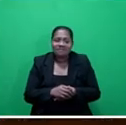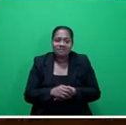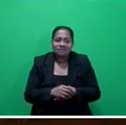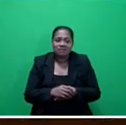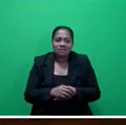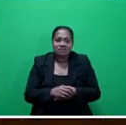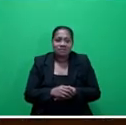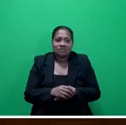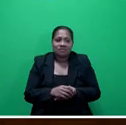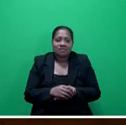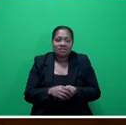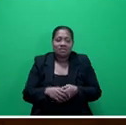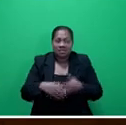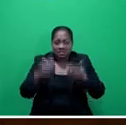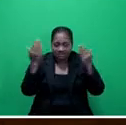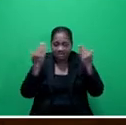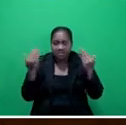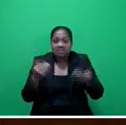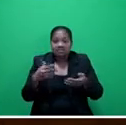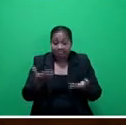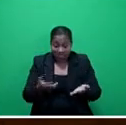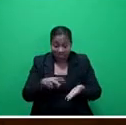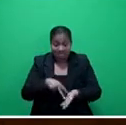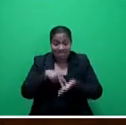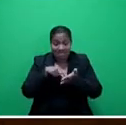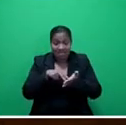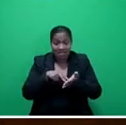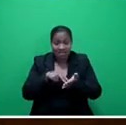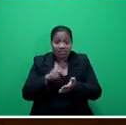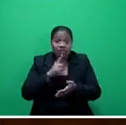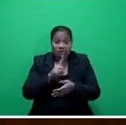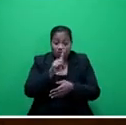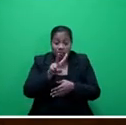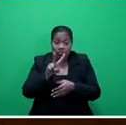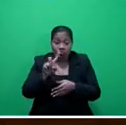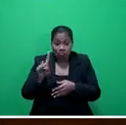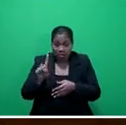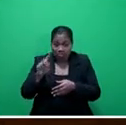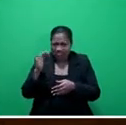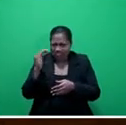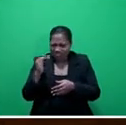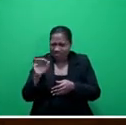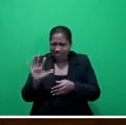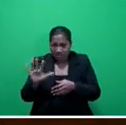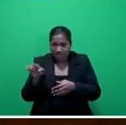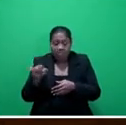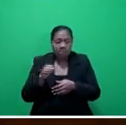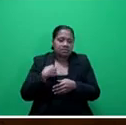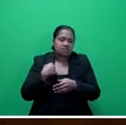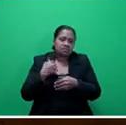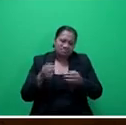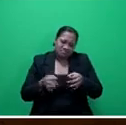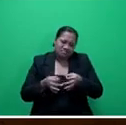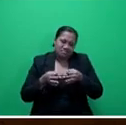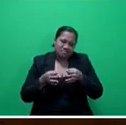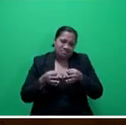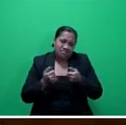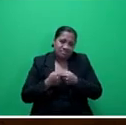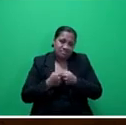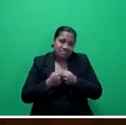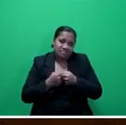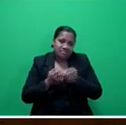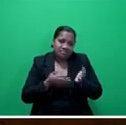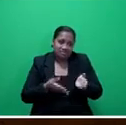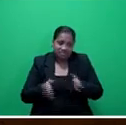Honourable Speaker, sir, pursuant to Standing Order 121 Clause 5, I hereby move without notice